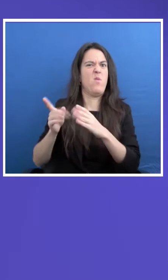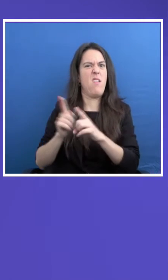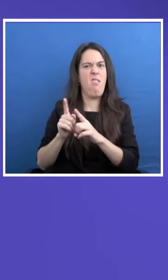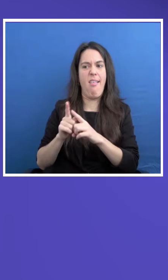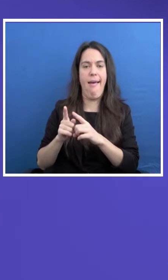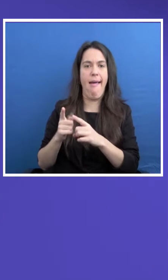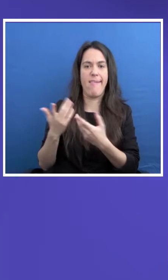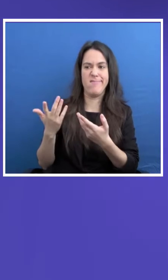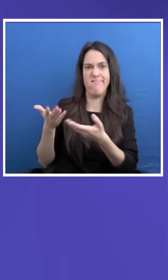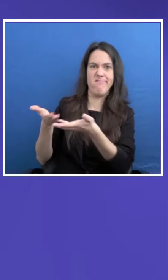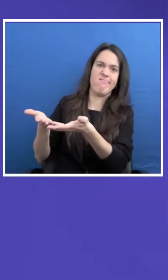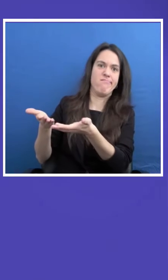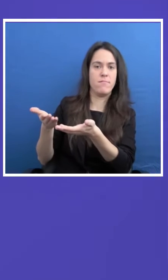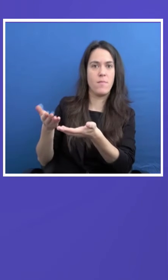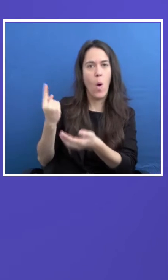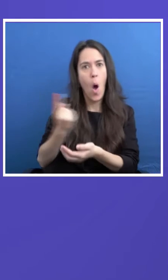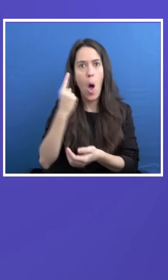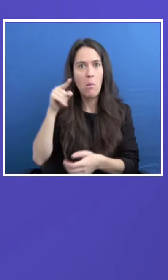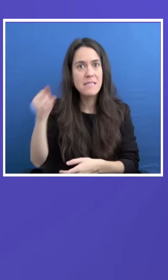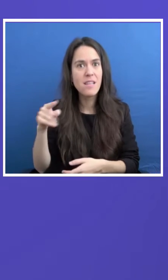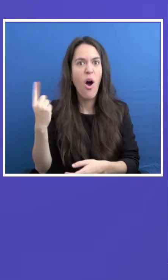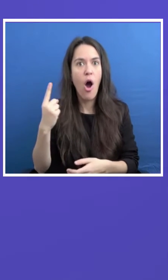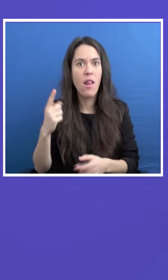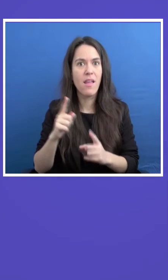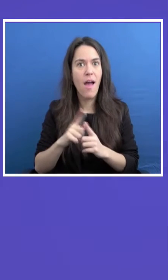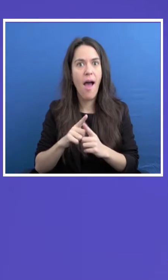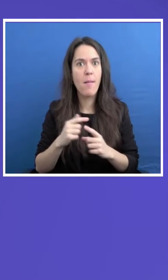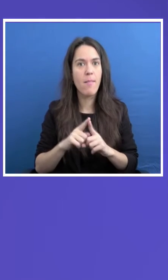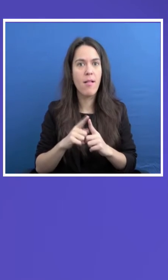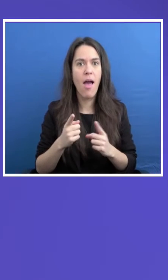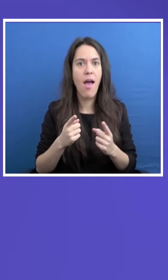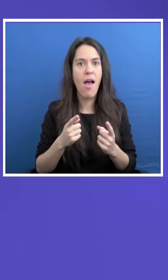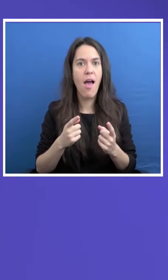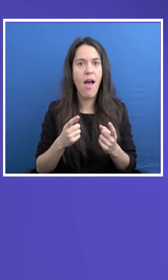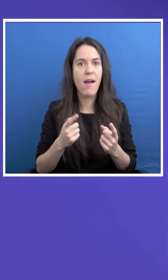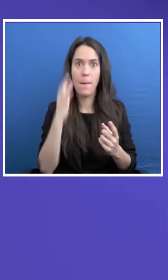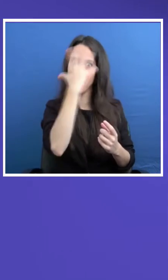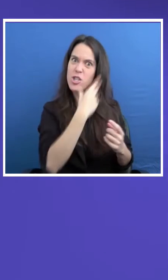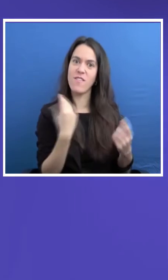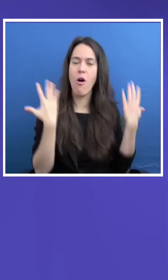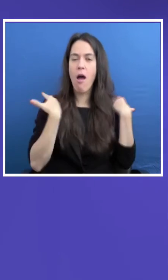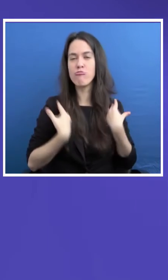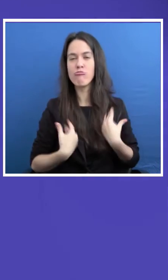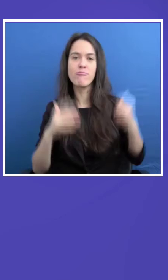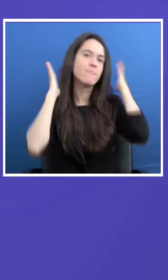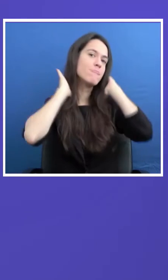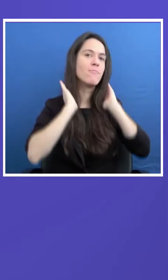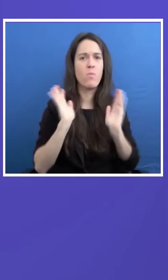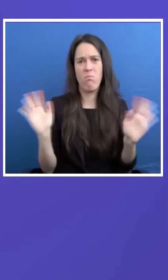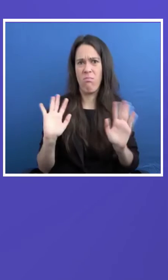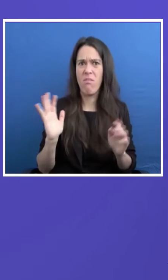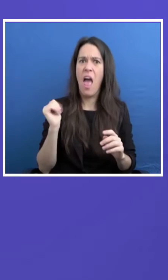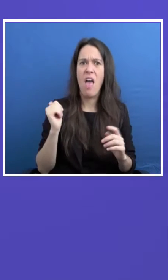time. Women are not only instincts. Women are not only about being beautiful. Women have reason, and they can reason.